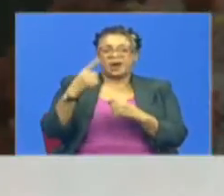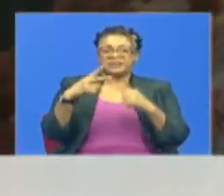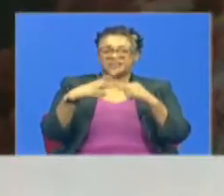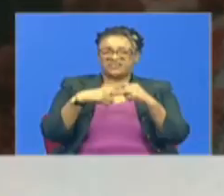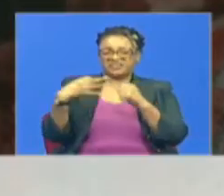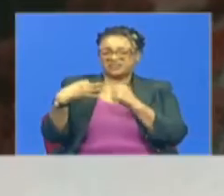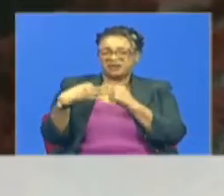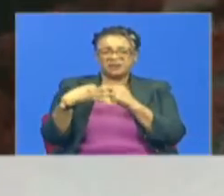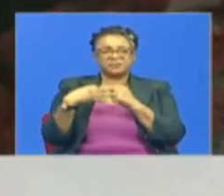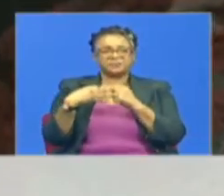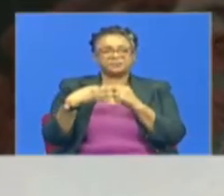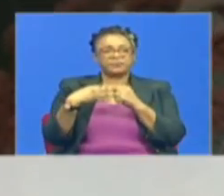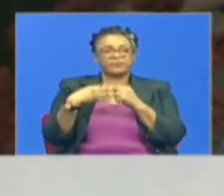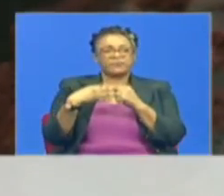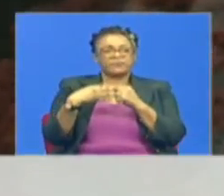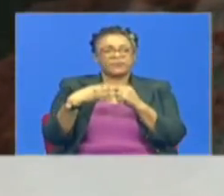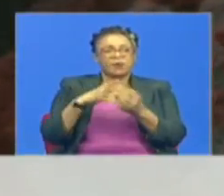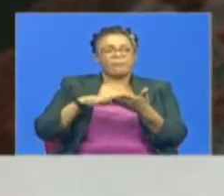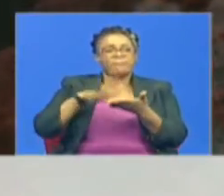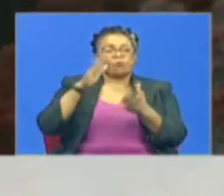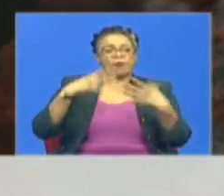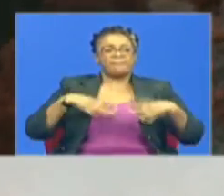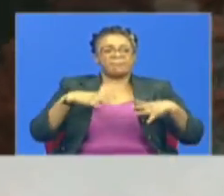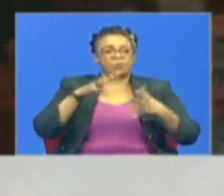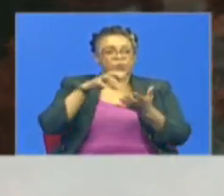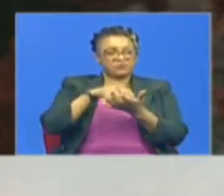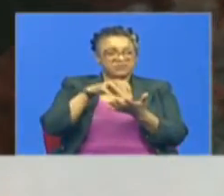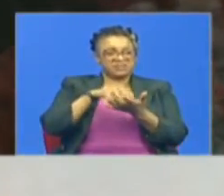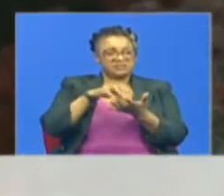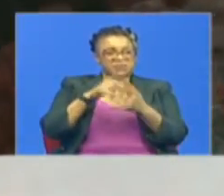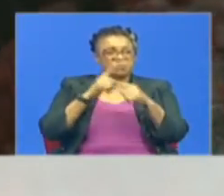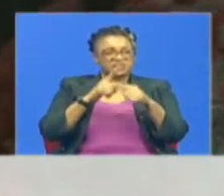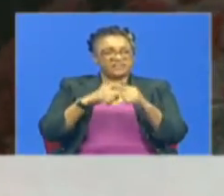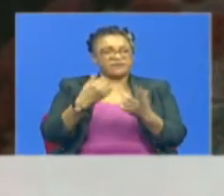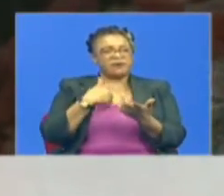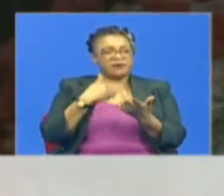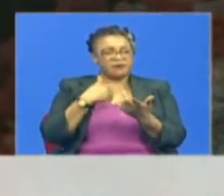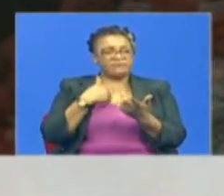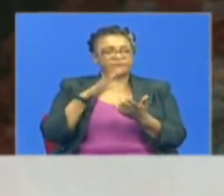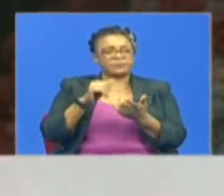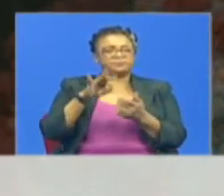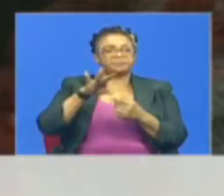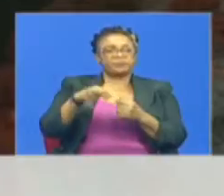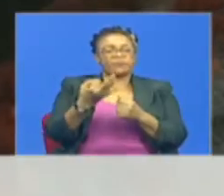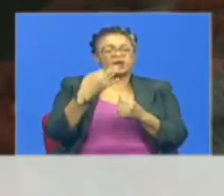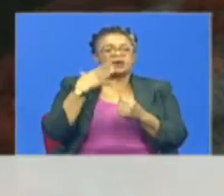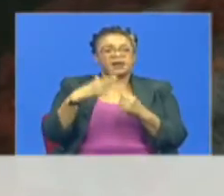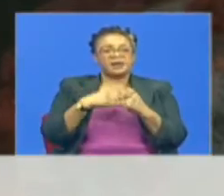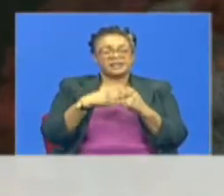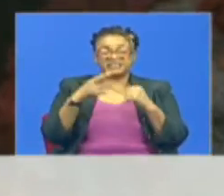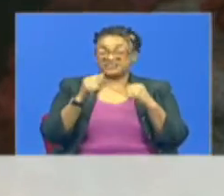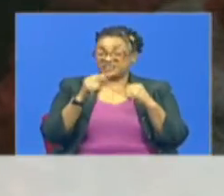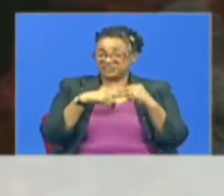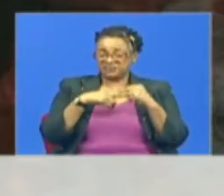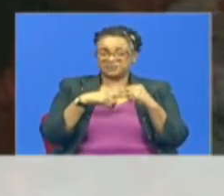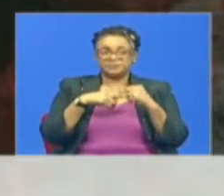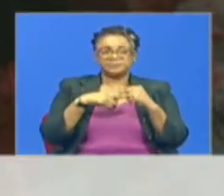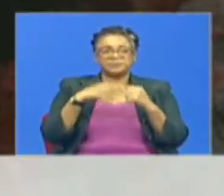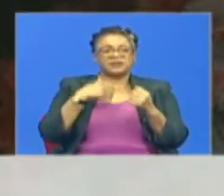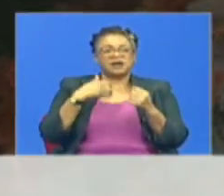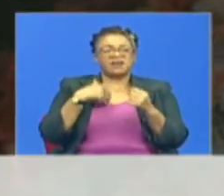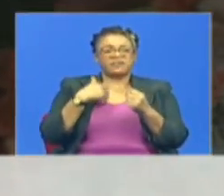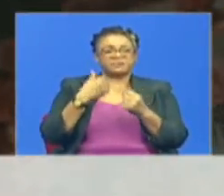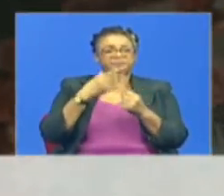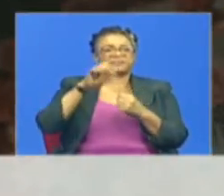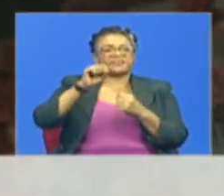people tested positive for COVID-19 from 3,918 samples, raising the total caseload to